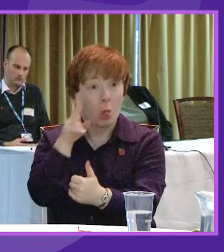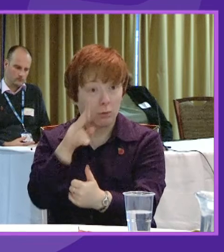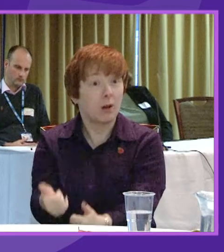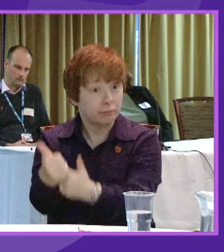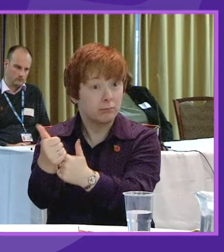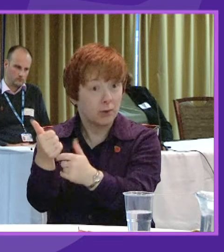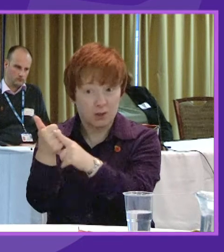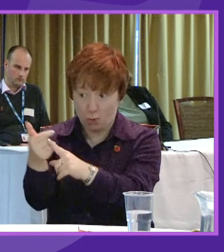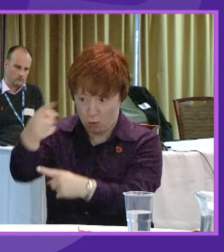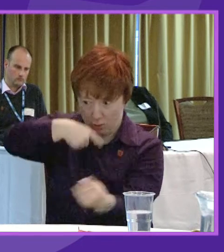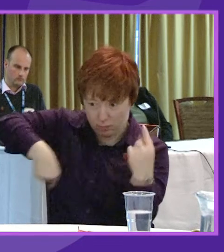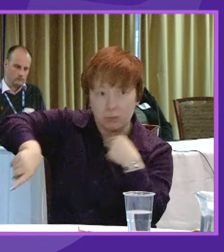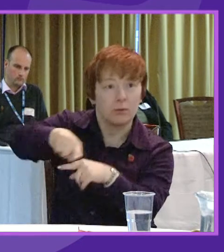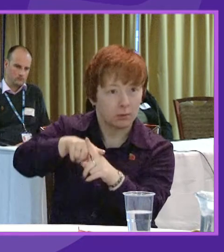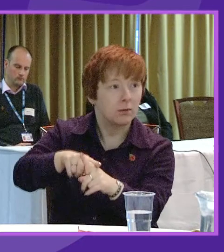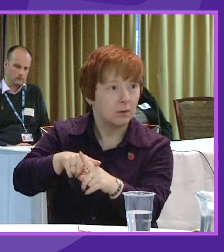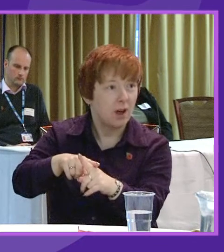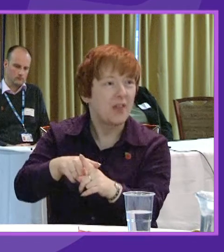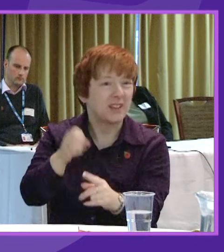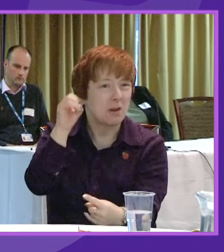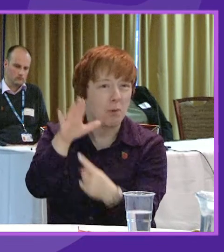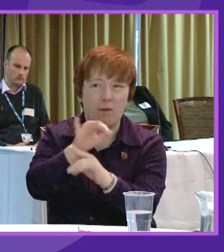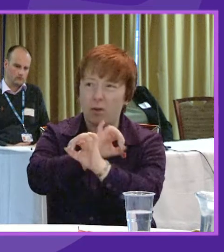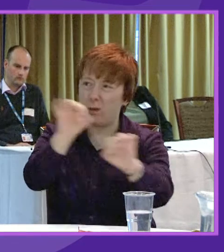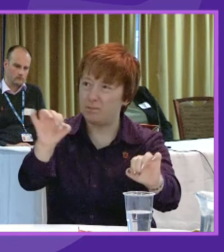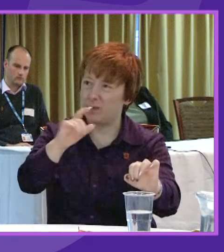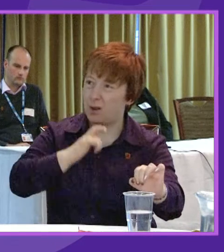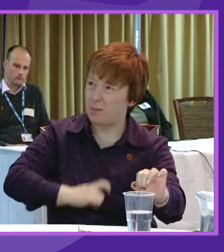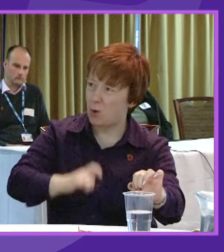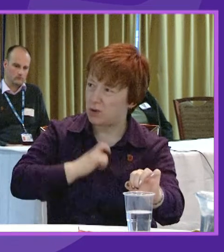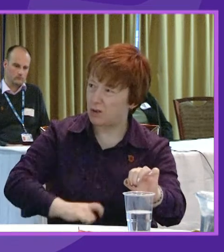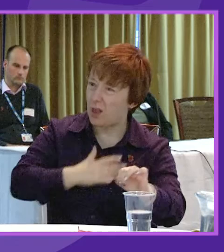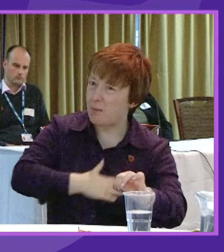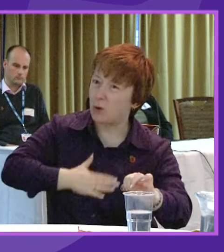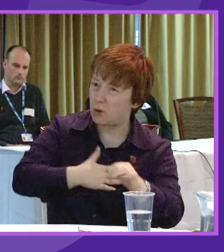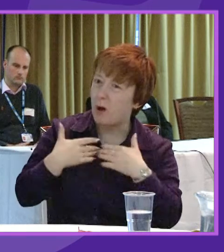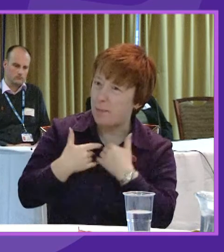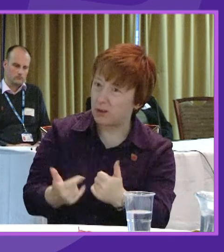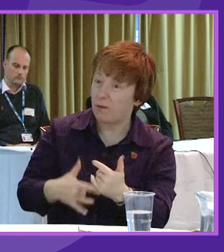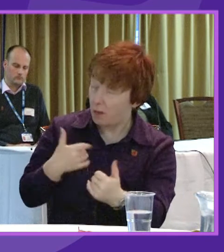to have good support around them, and we know that that's really important for people's personal emotional well-being.